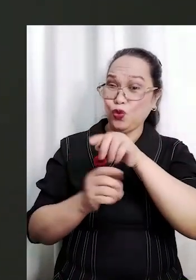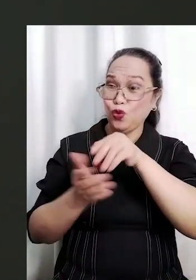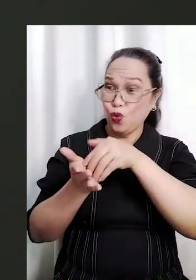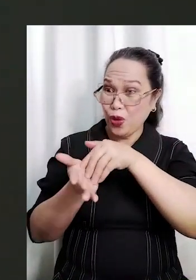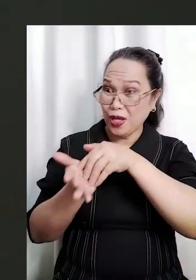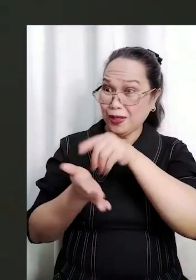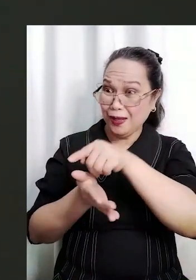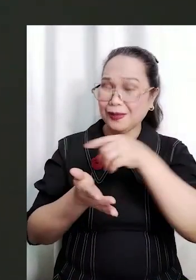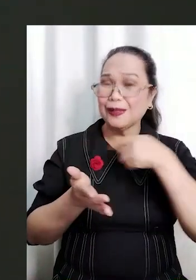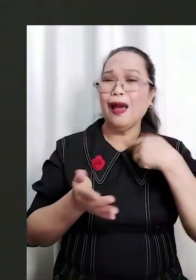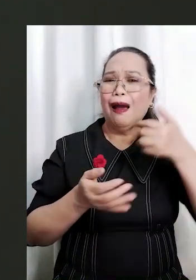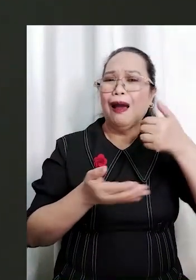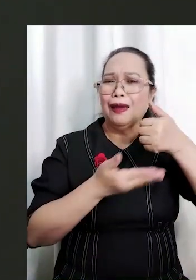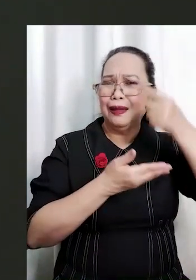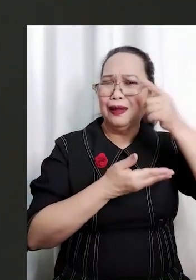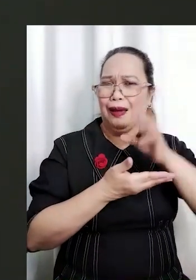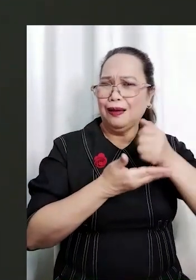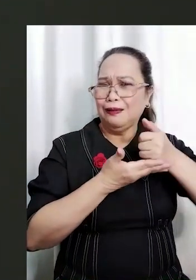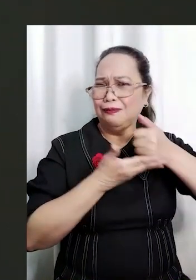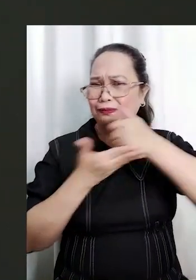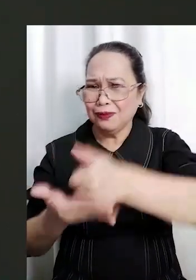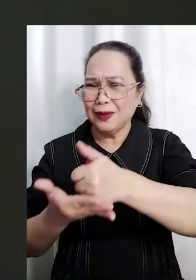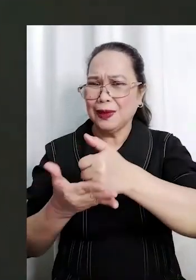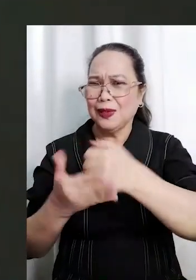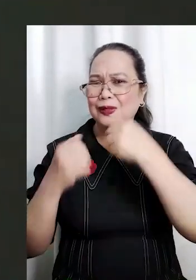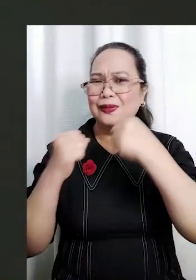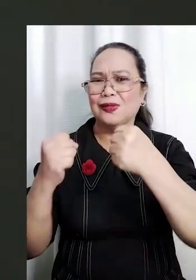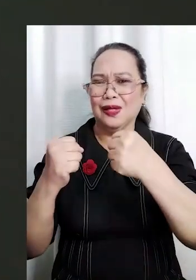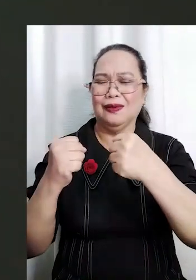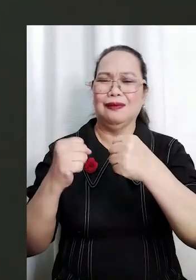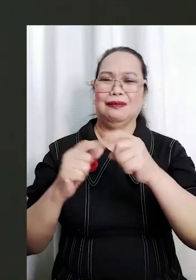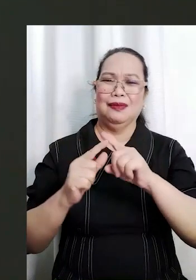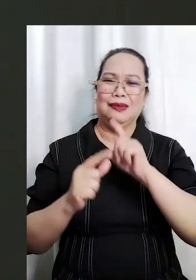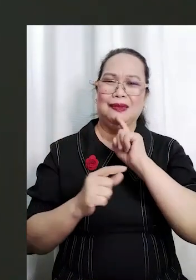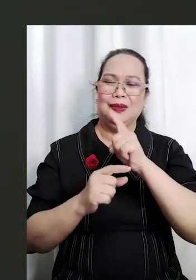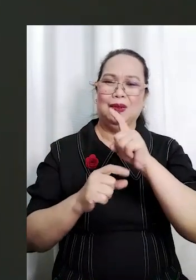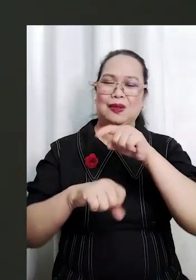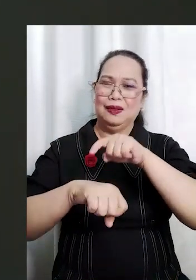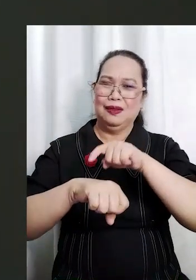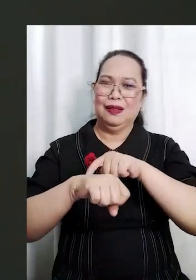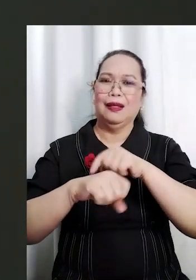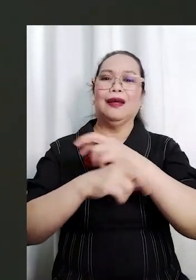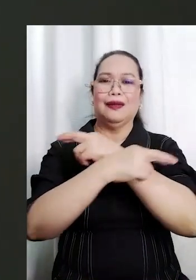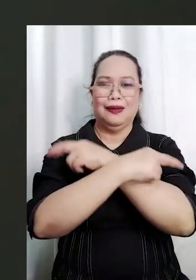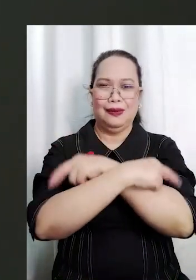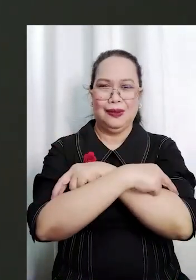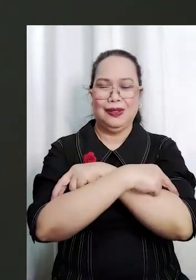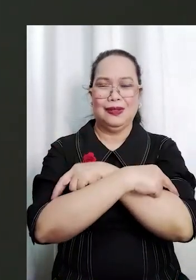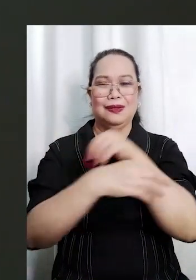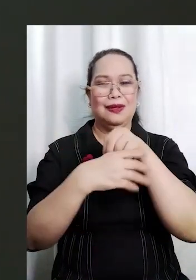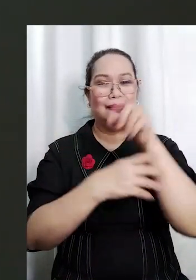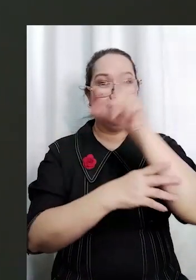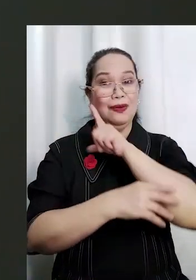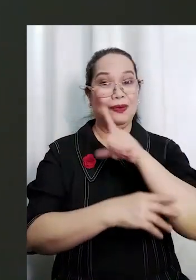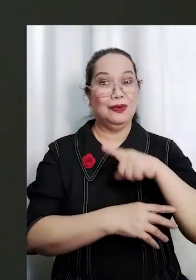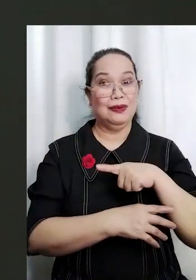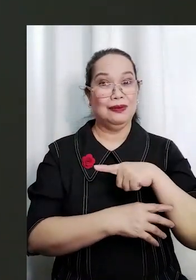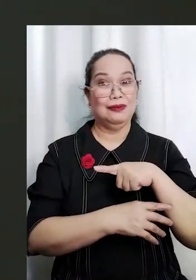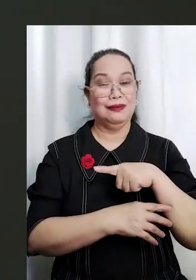perfect in your weakness." And it is in those times that I find rest in the